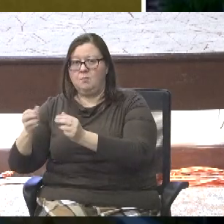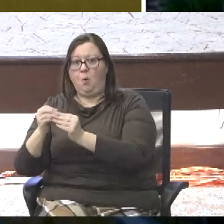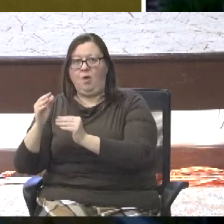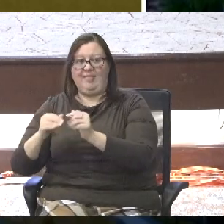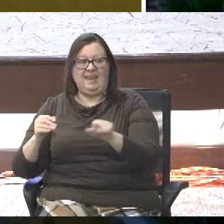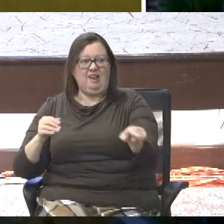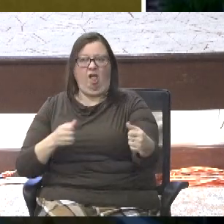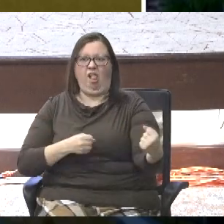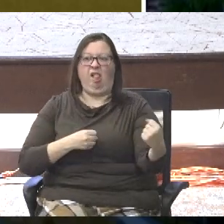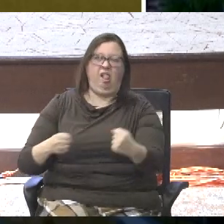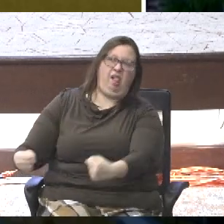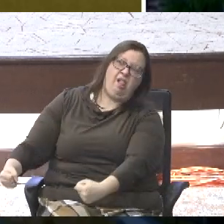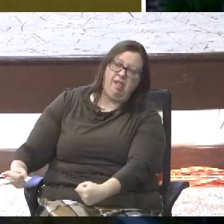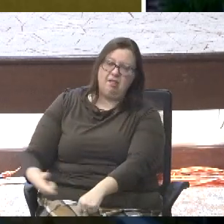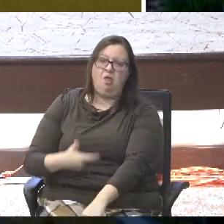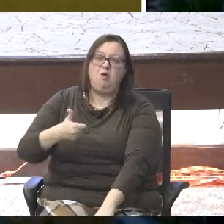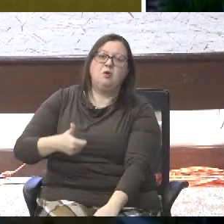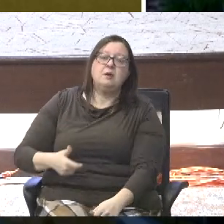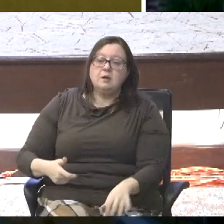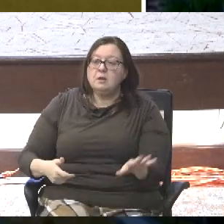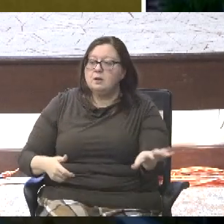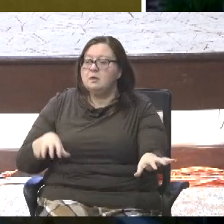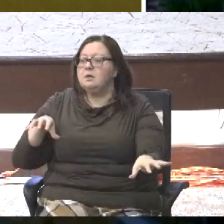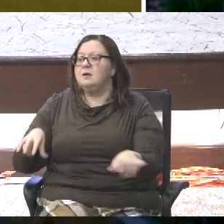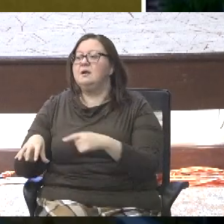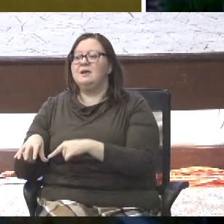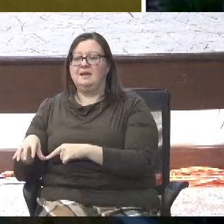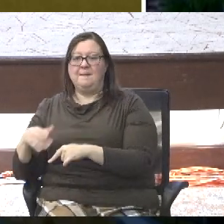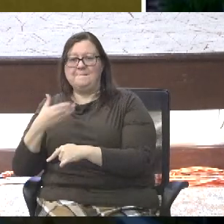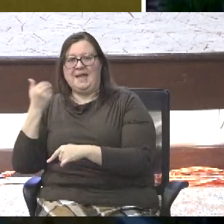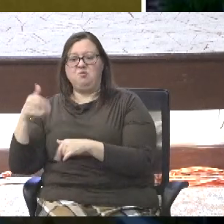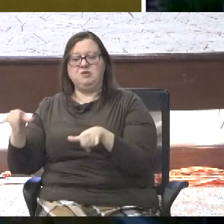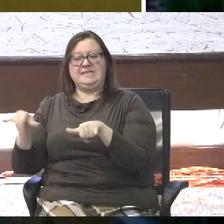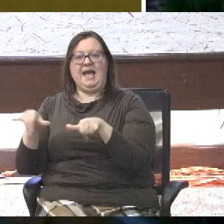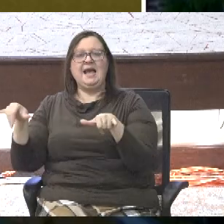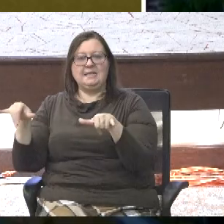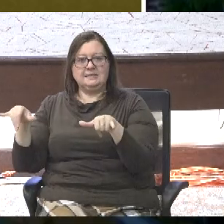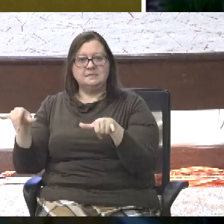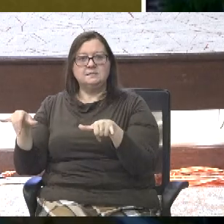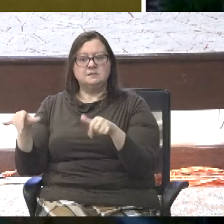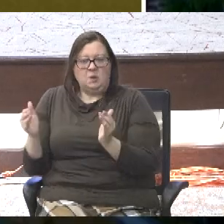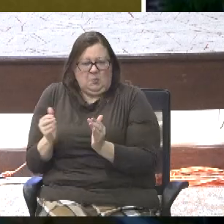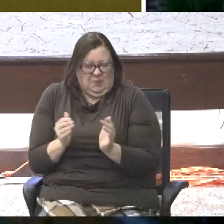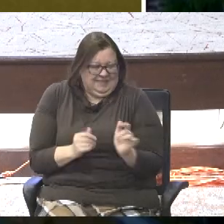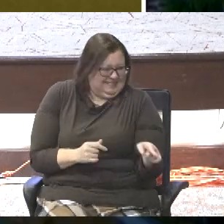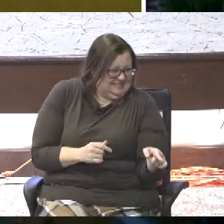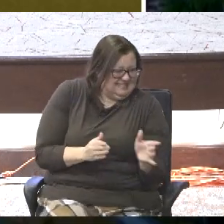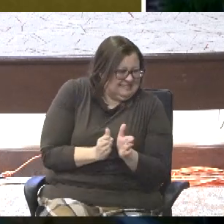also give them a station that was appropriately sized and designed for fighting fires now.